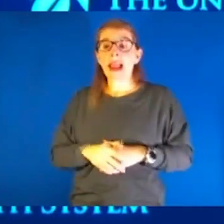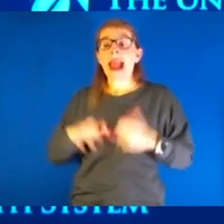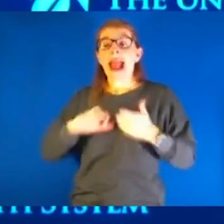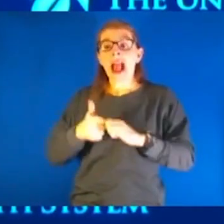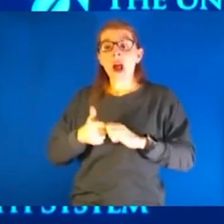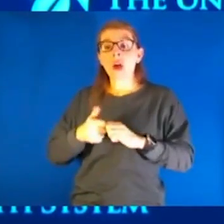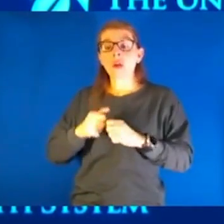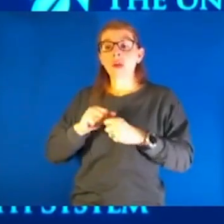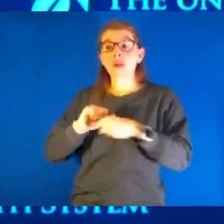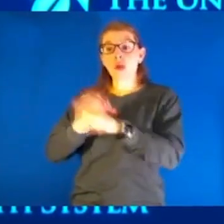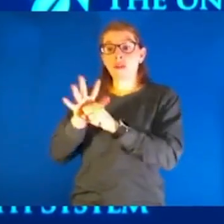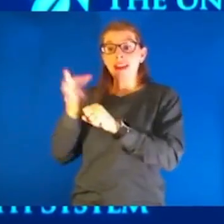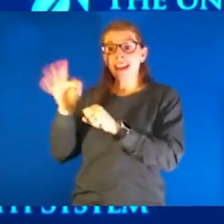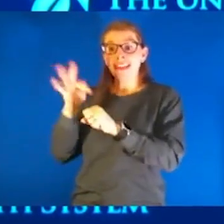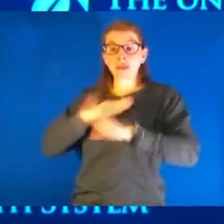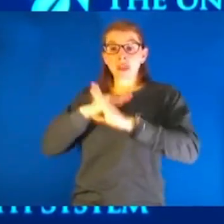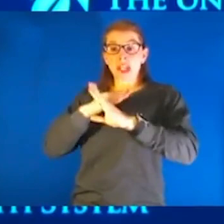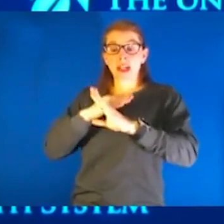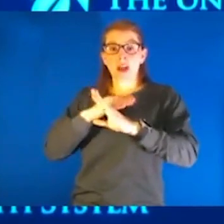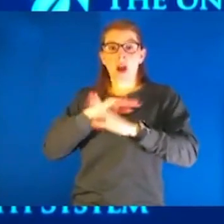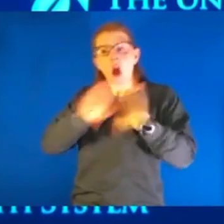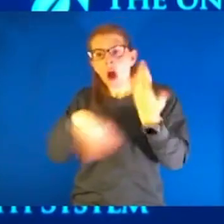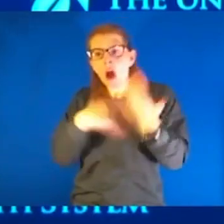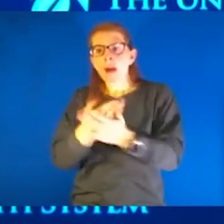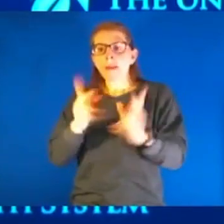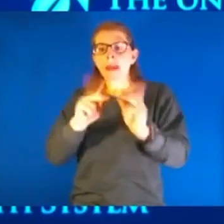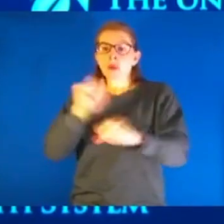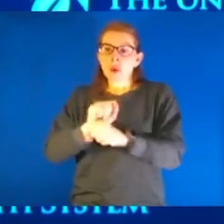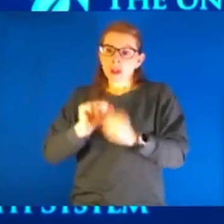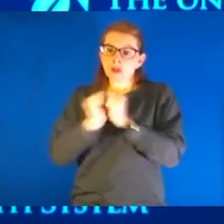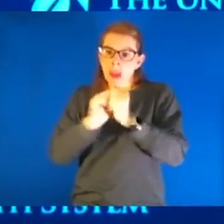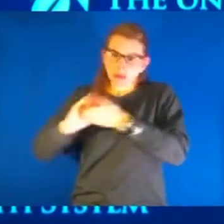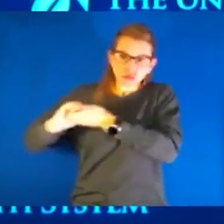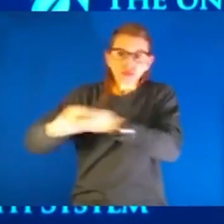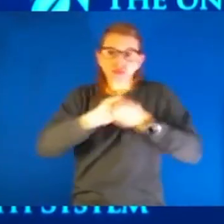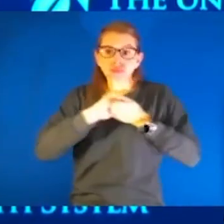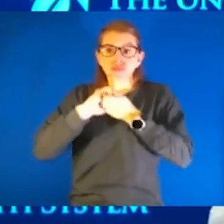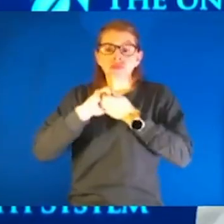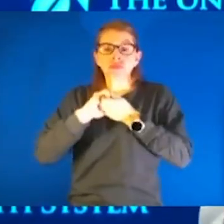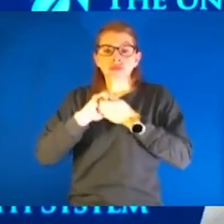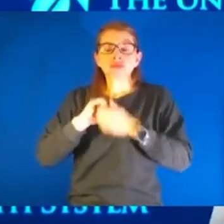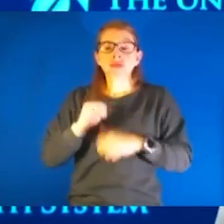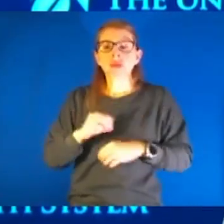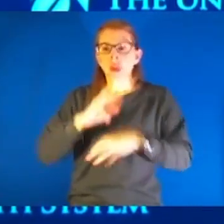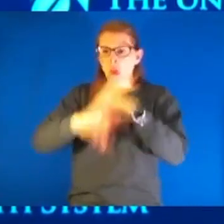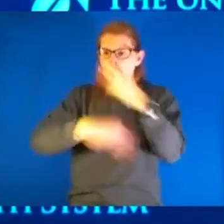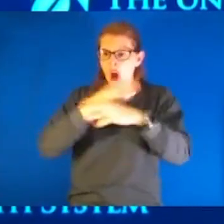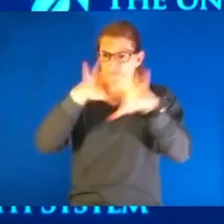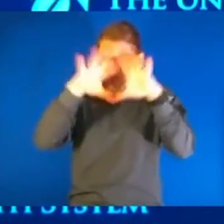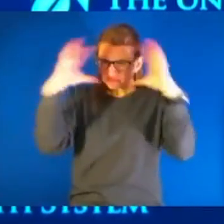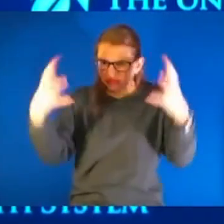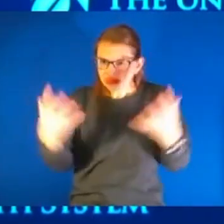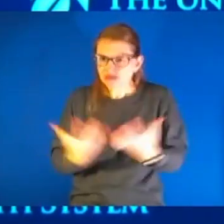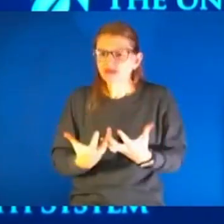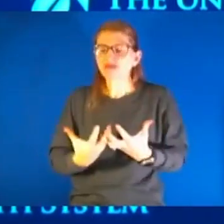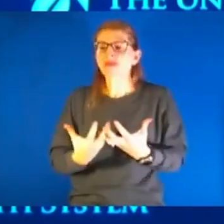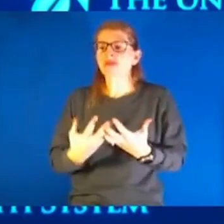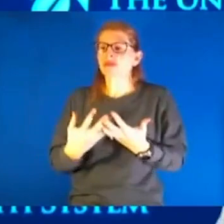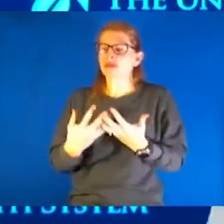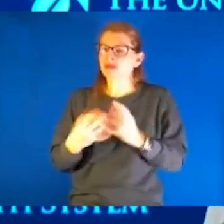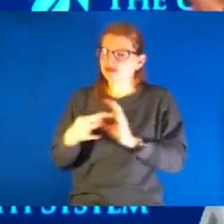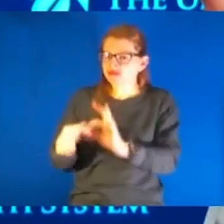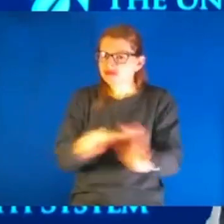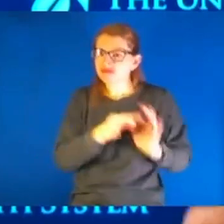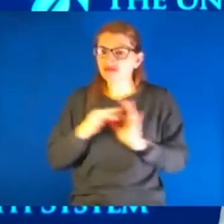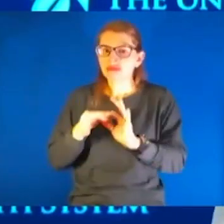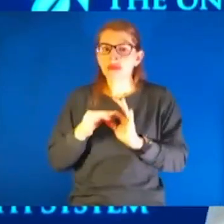bigger job and a bigger task than what we've really spoken to so far and what we as a world have owned up to. So the more we own up to it,